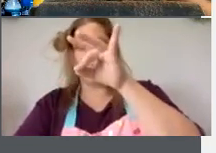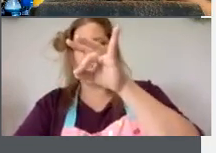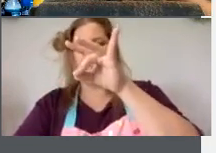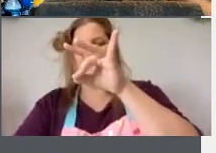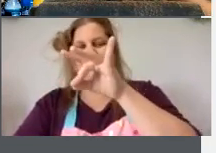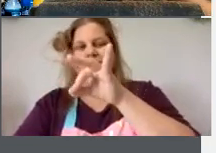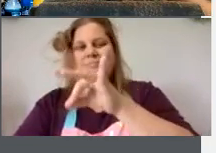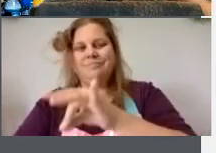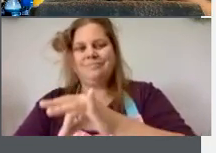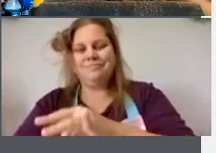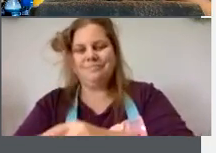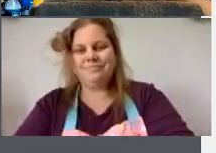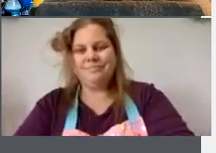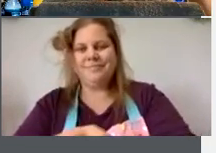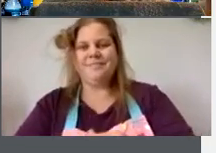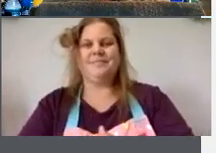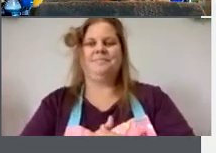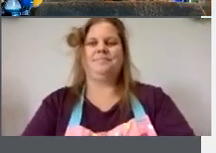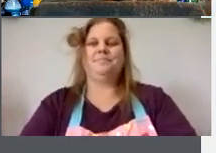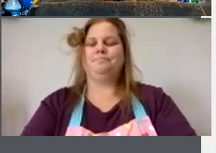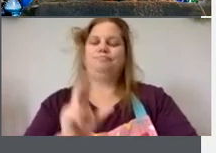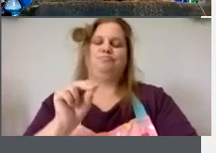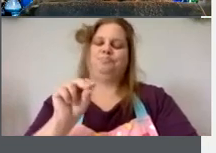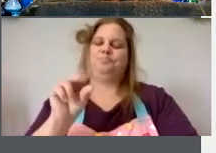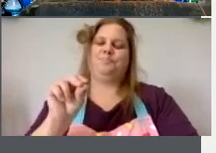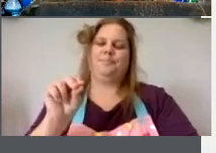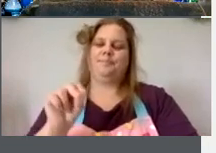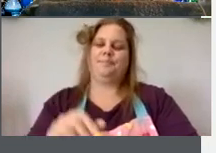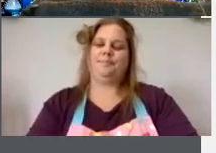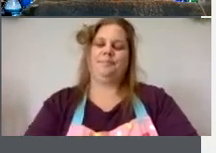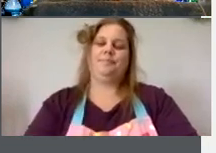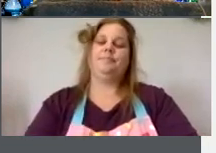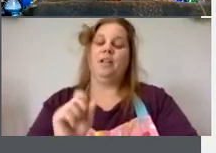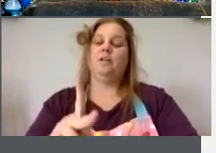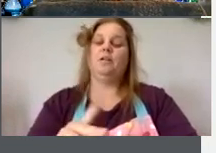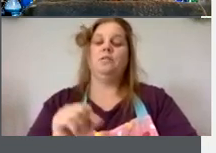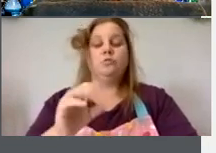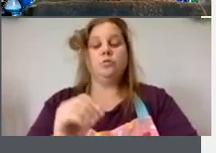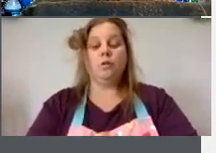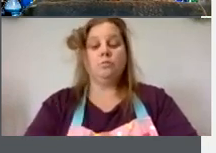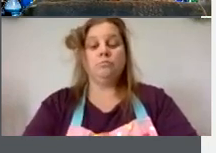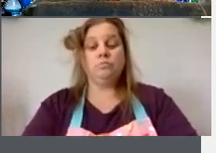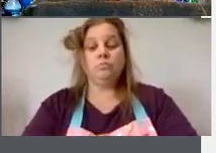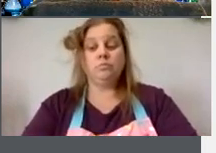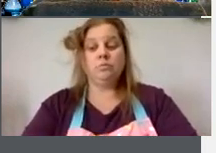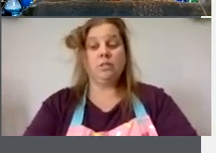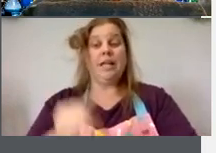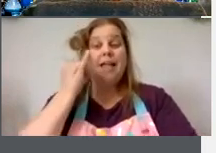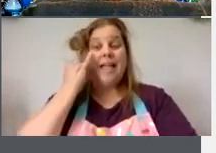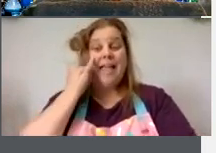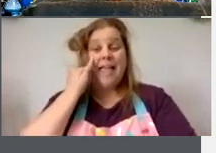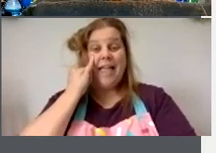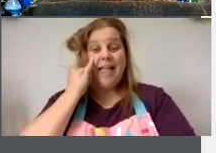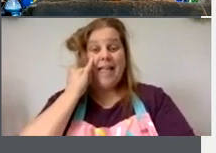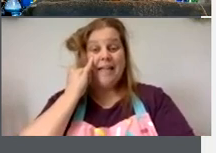down. Nope. All right, so If my dollar bill